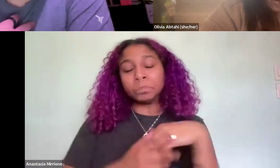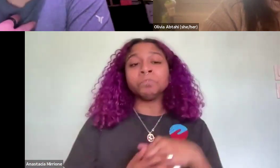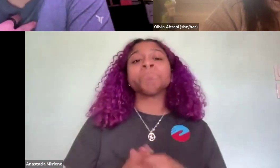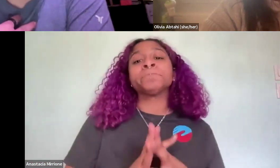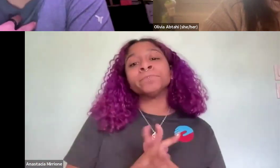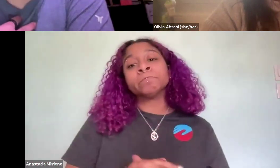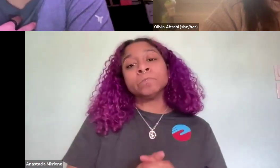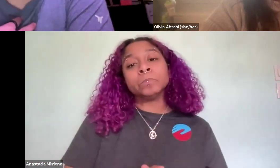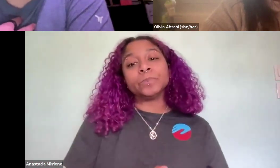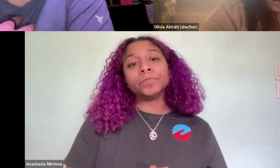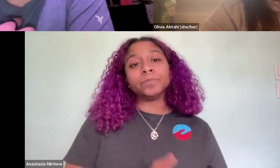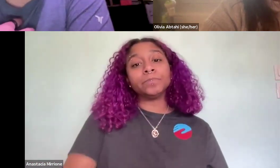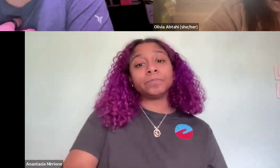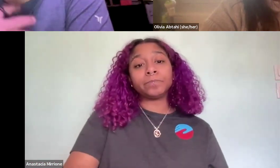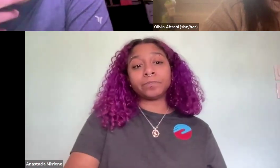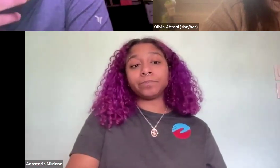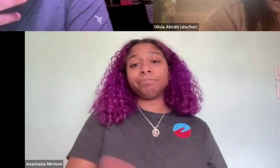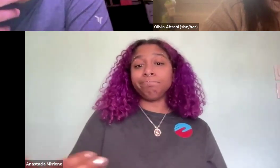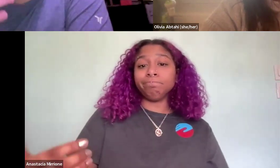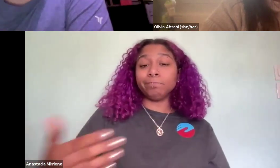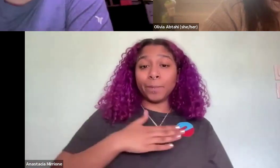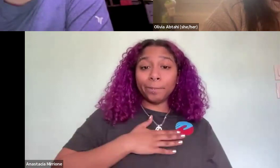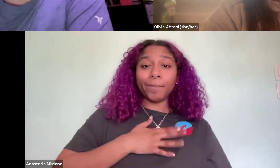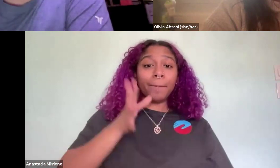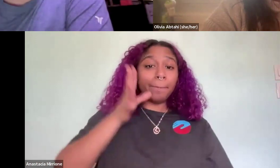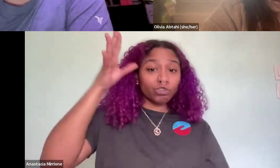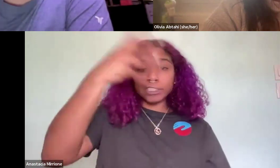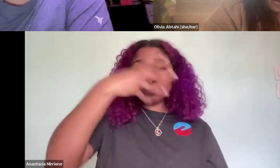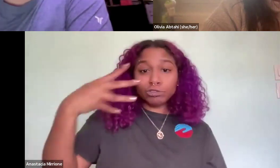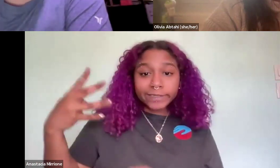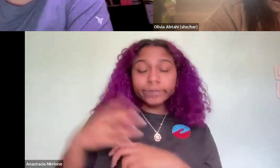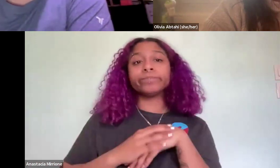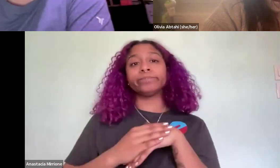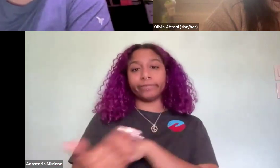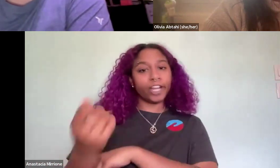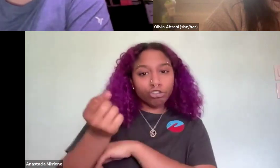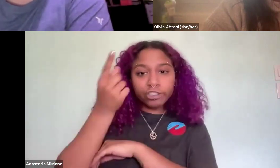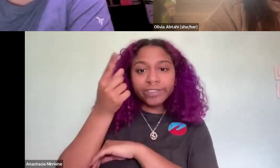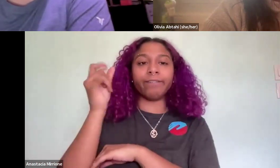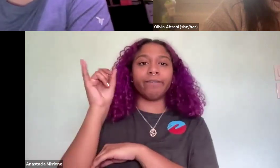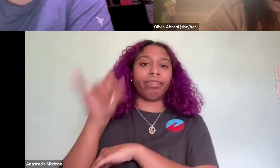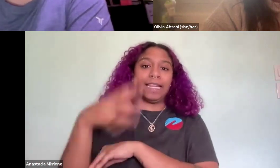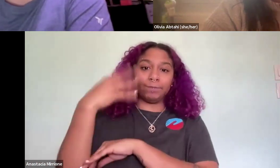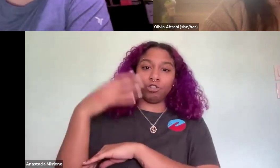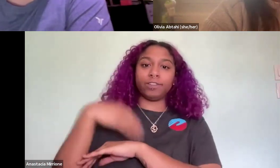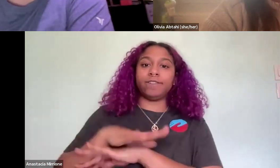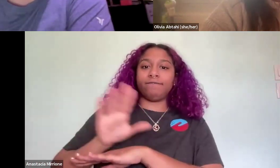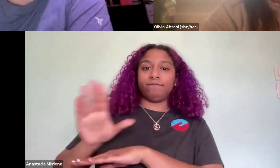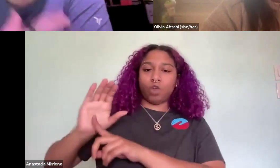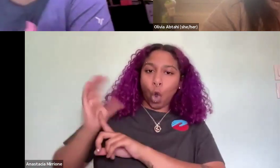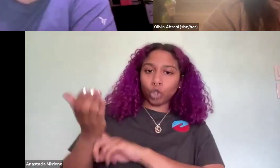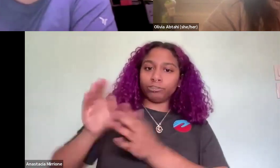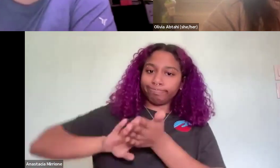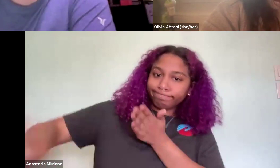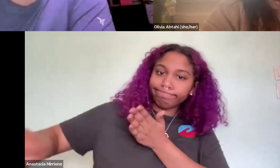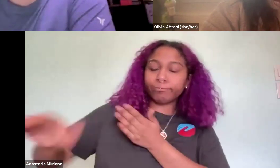I mean, I'm a child of immigrants, and I know about the rejection of the culture growing up, and then and